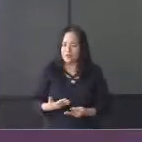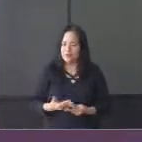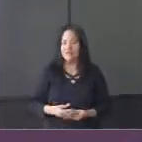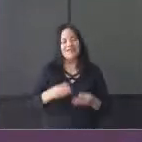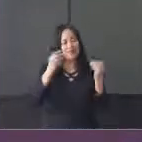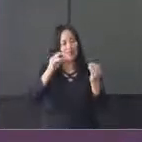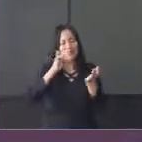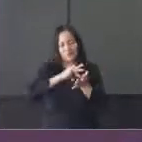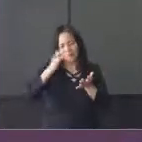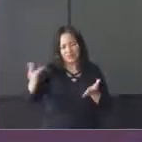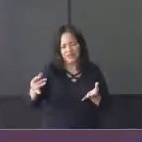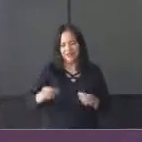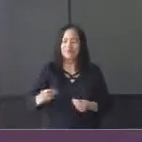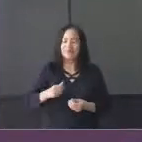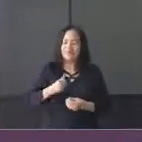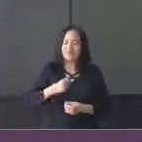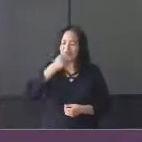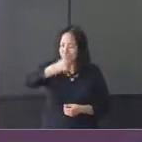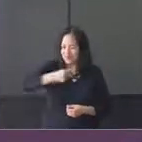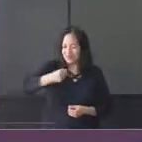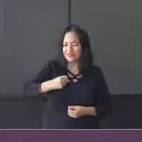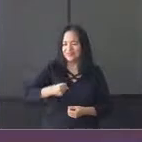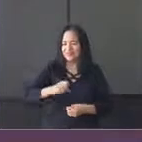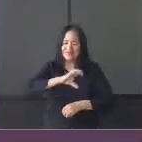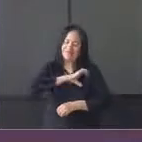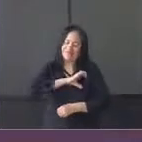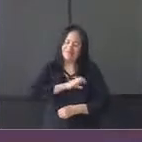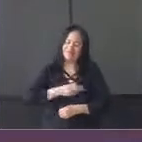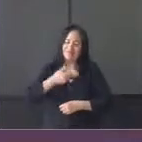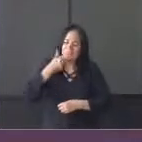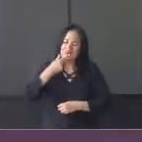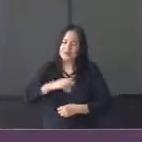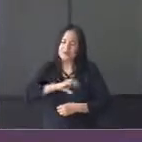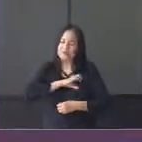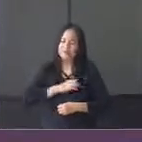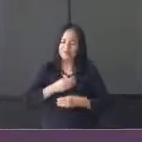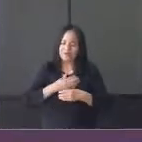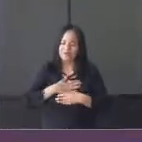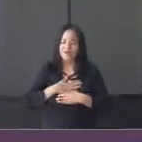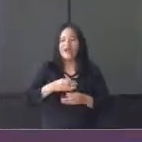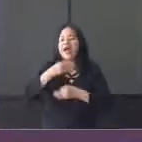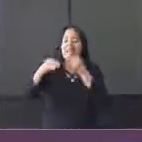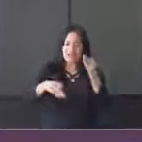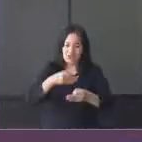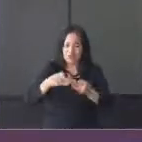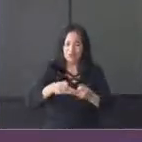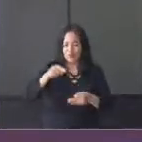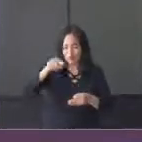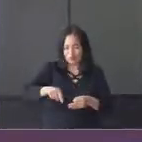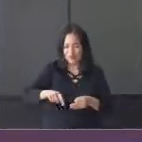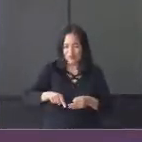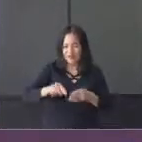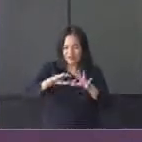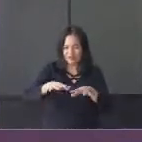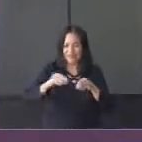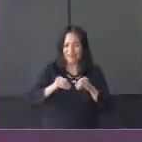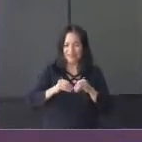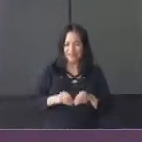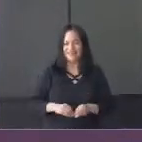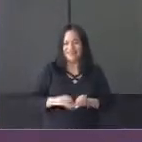my participation with this. I greet my colleagues in the panel and all the people who are